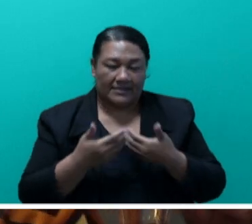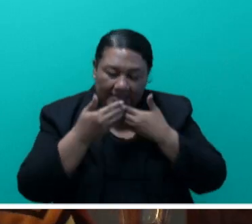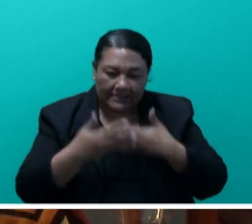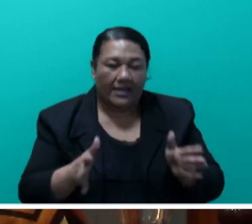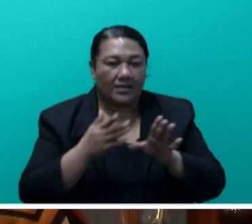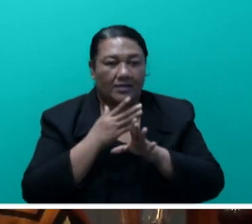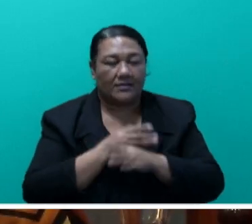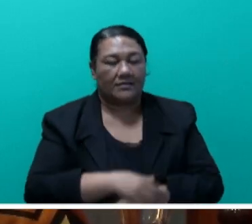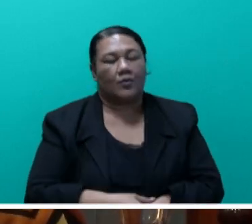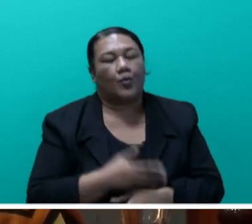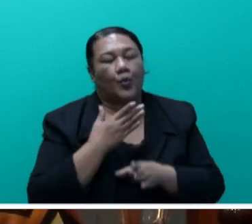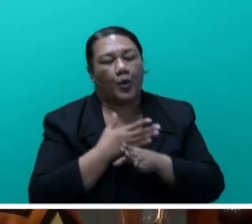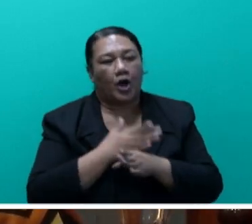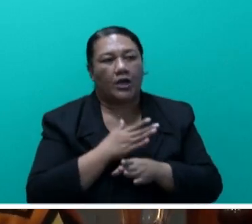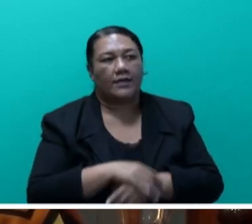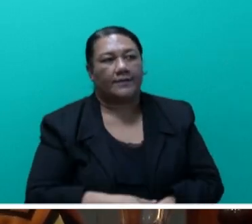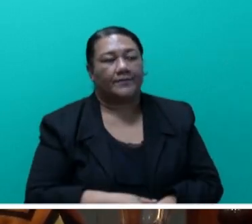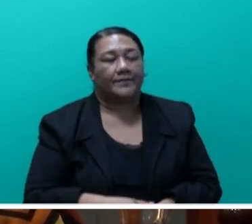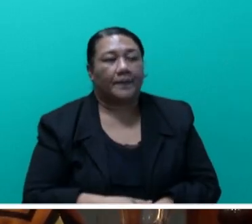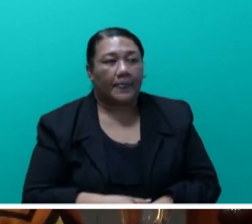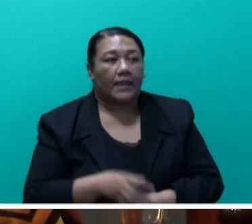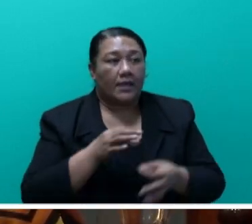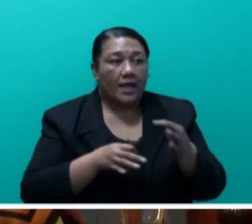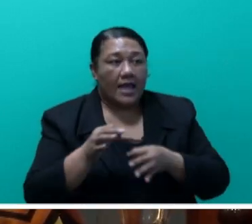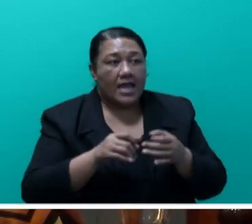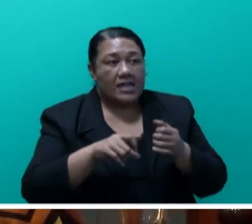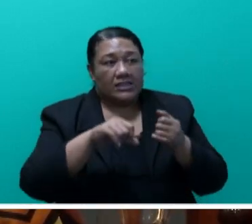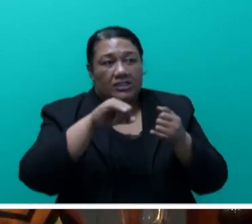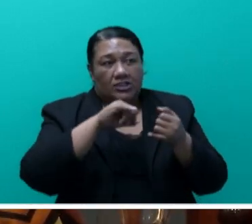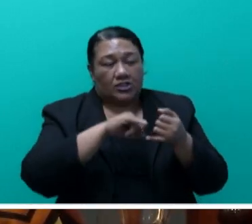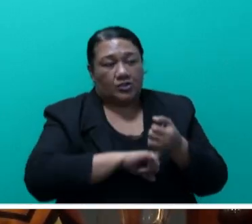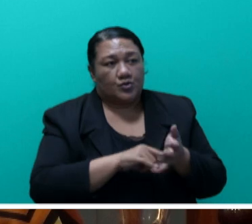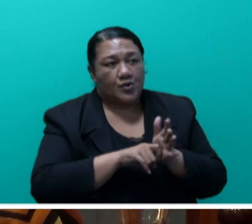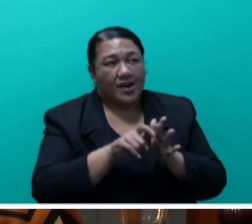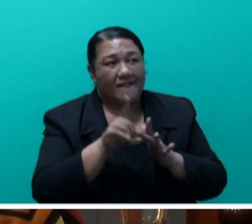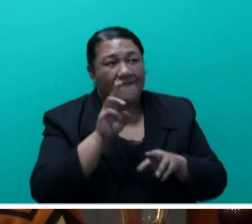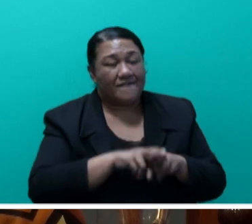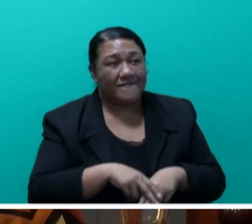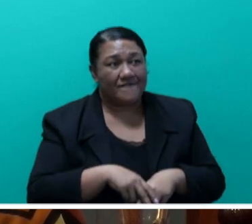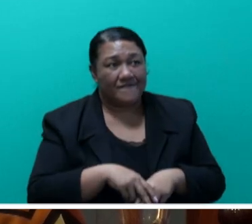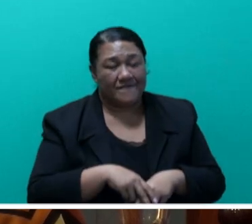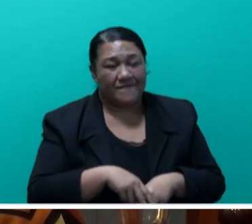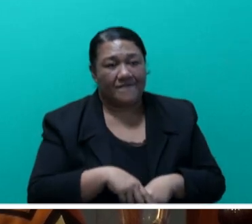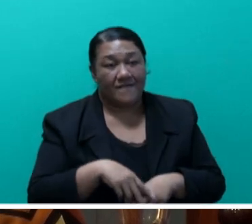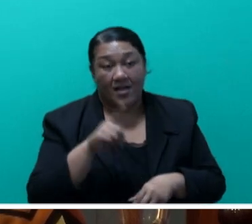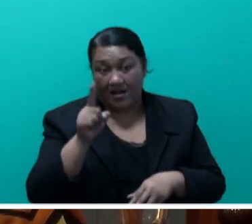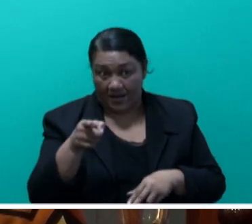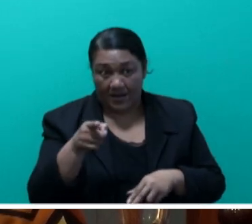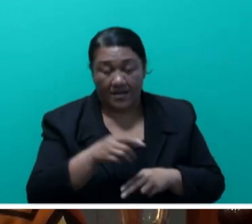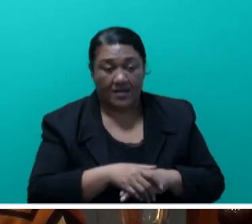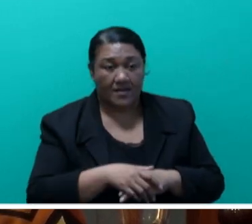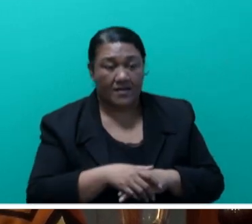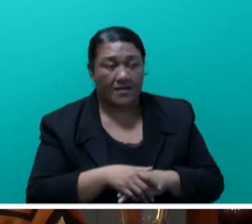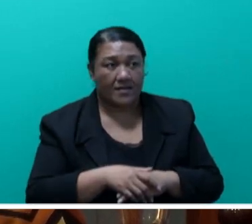Honorable Speaker, in terms of SRIF, as you know, Honorable Speaker, I'm very passionate